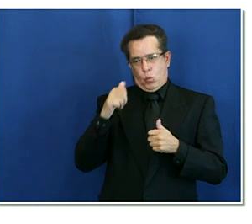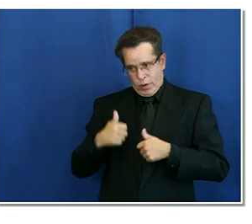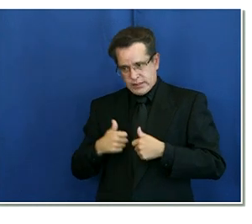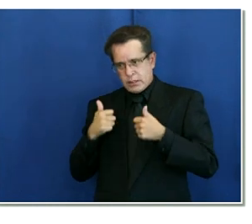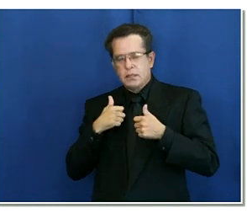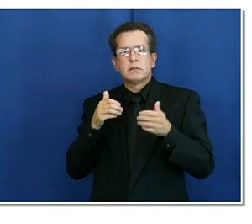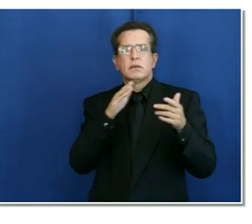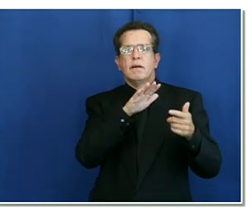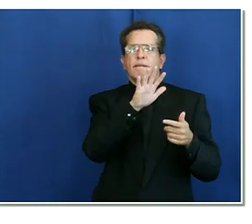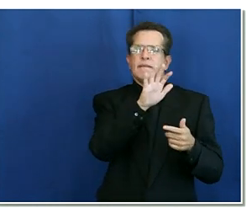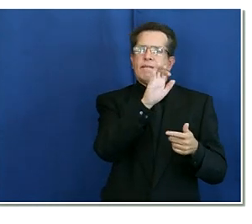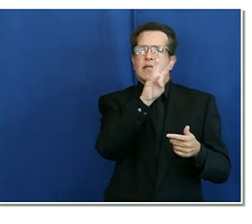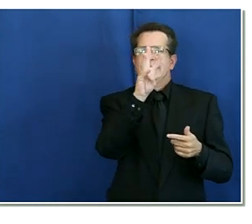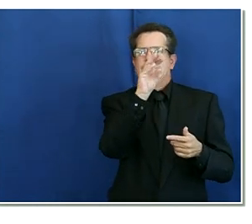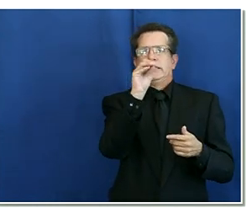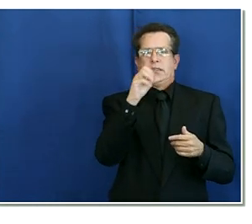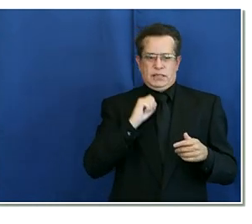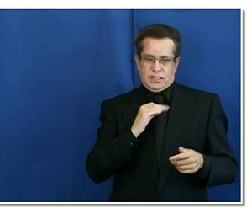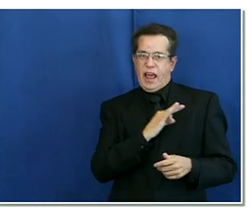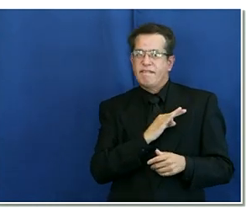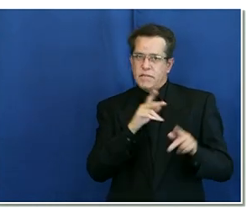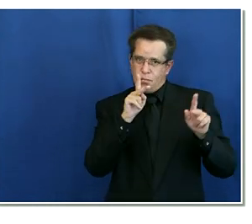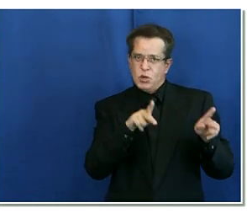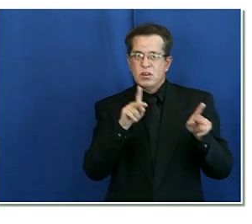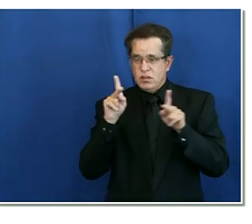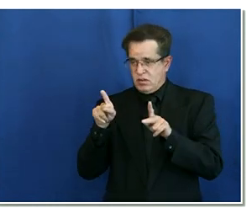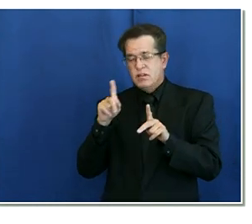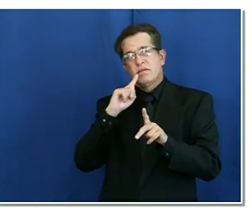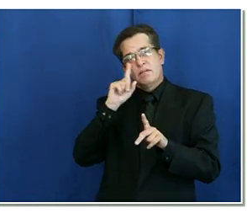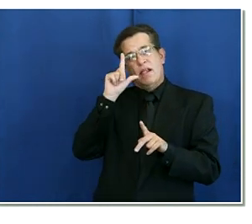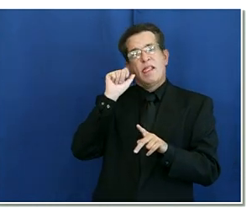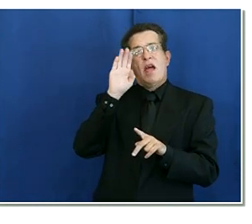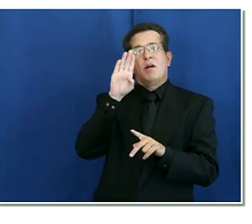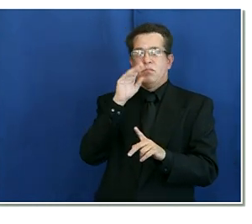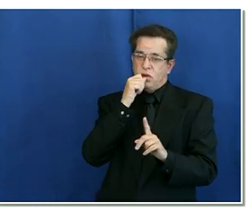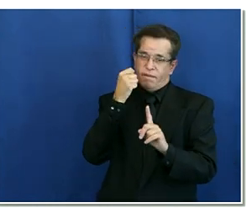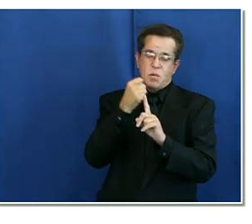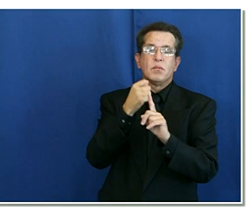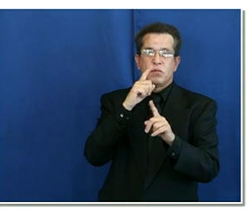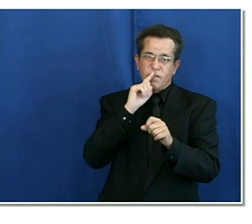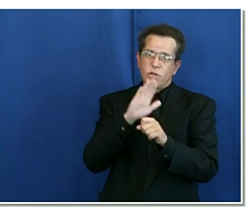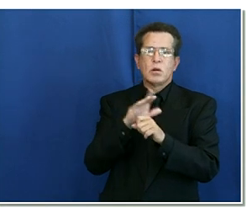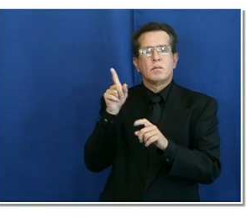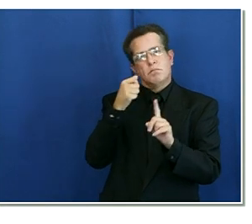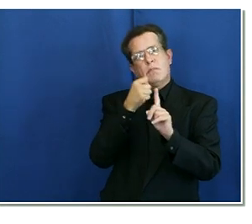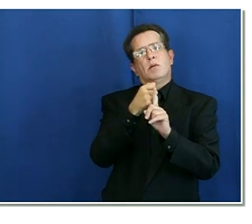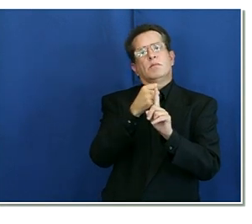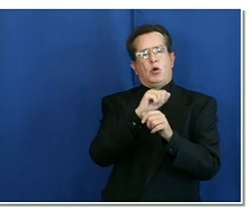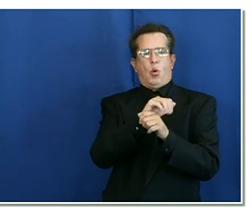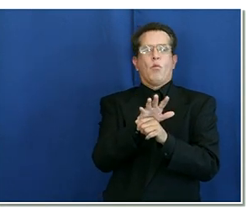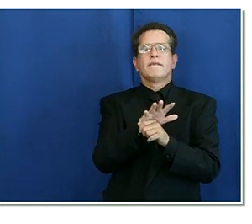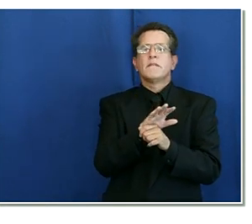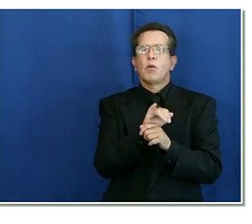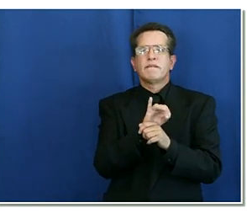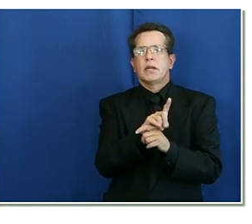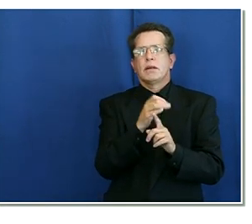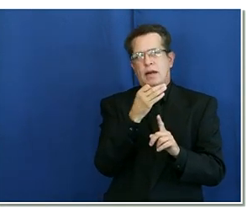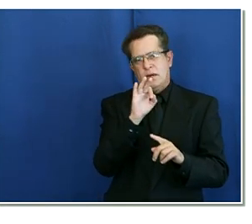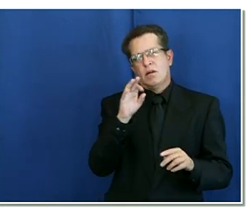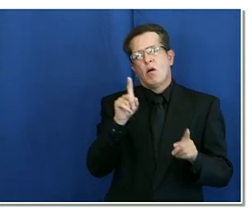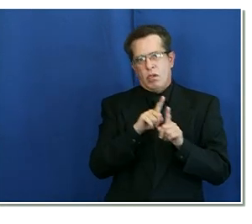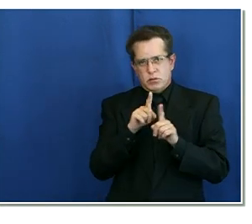and 560 staff members with laboratory-confirmed COVID-19, and this number